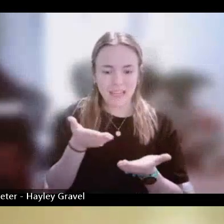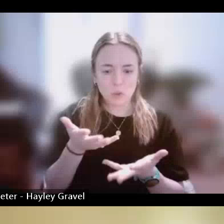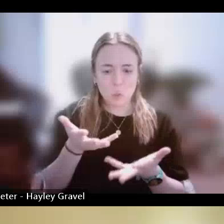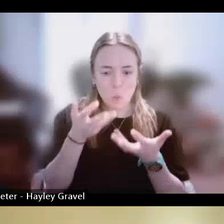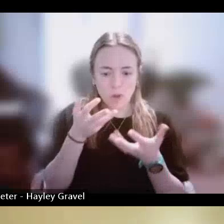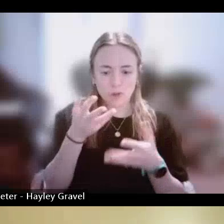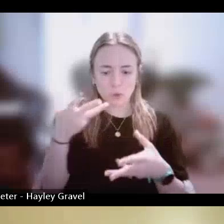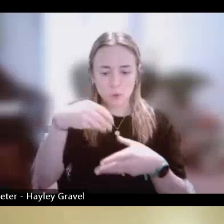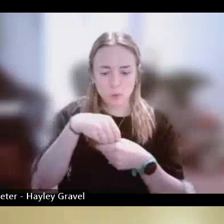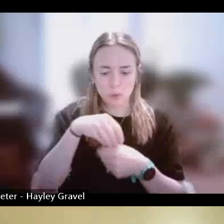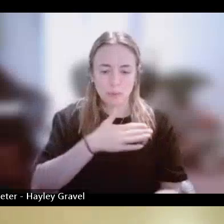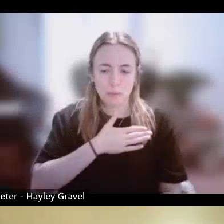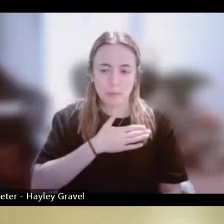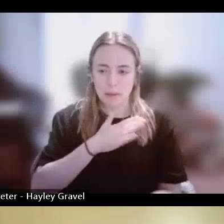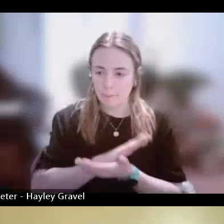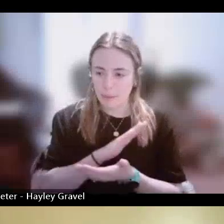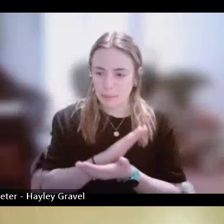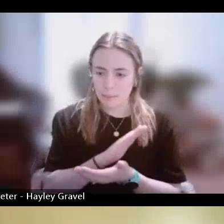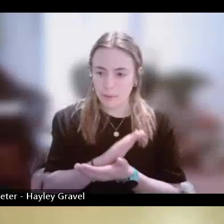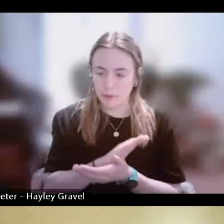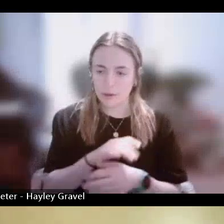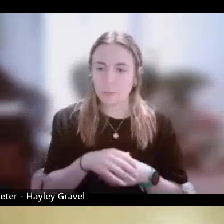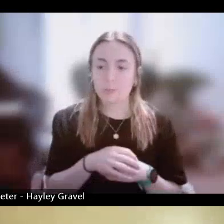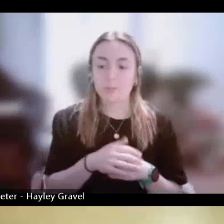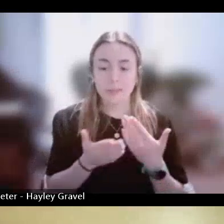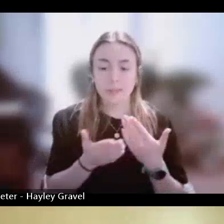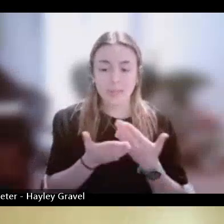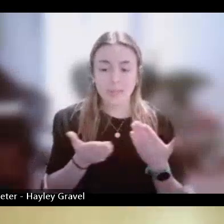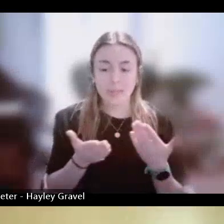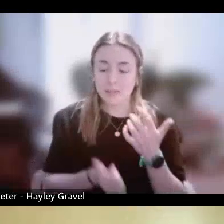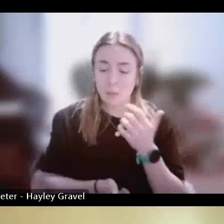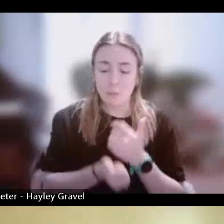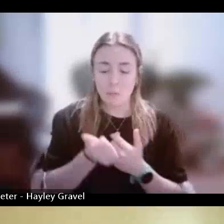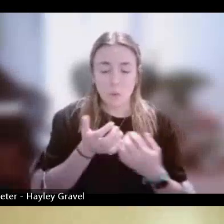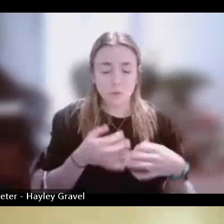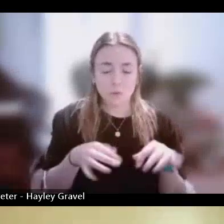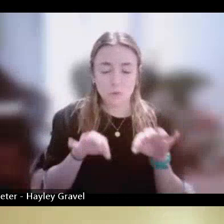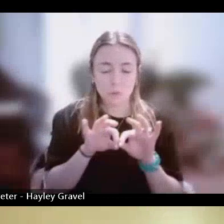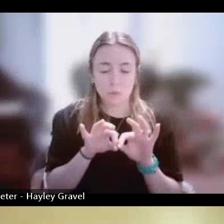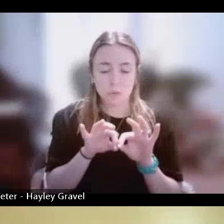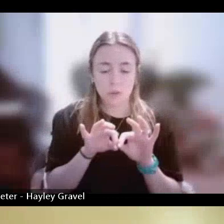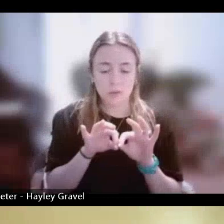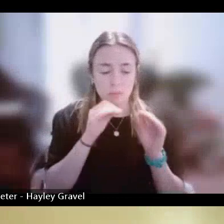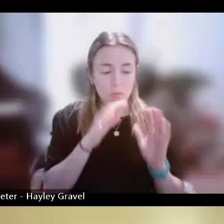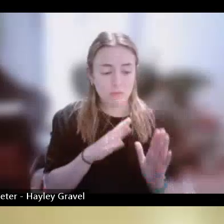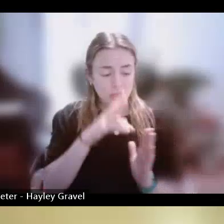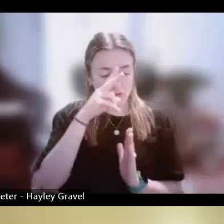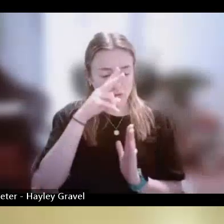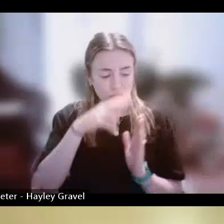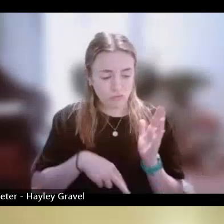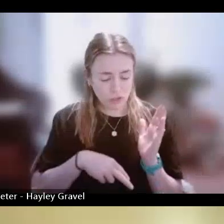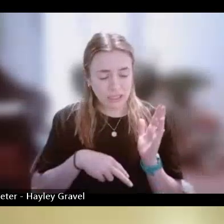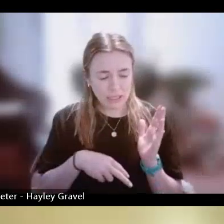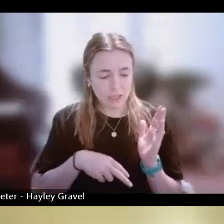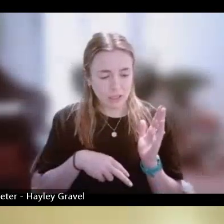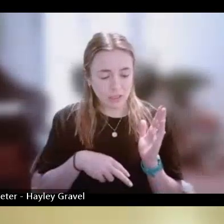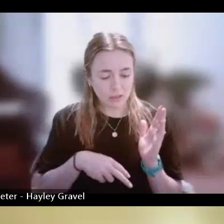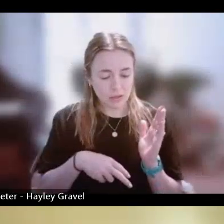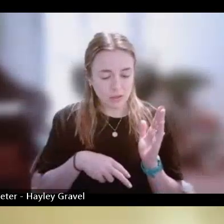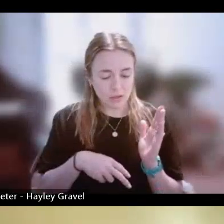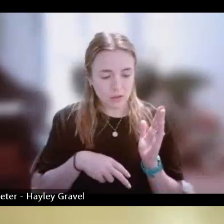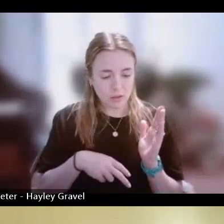paper? What's really going to be the most important part for Dr. McDonald to read and to help